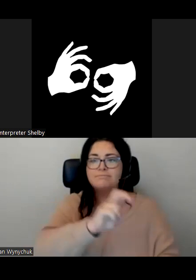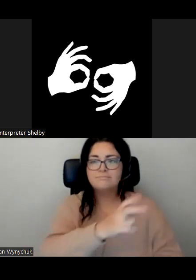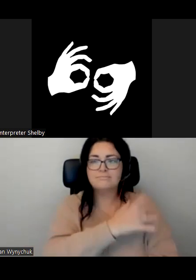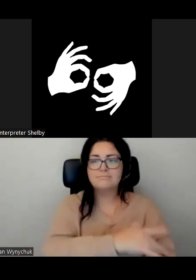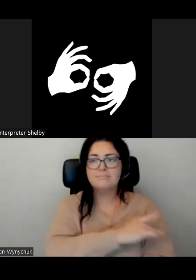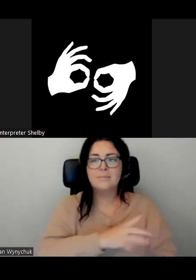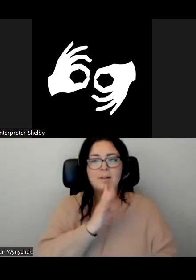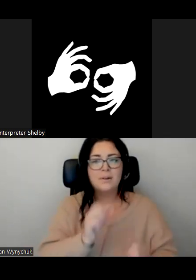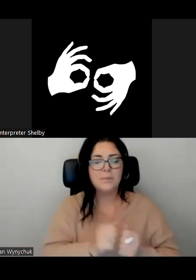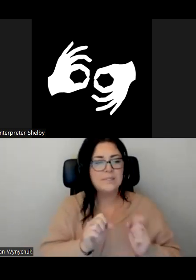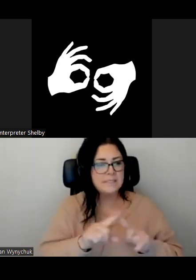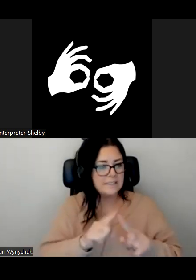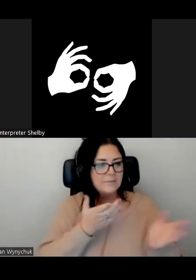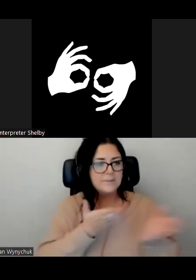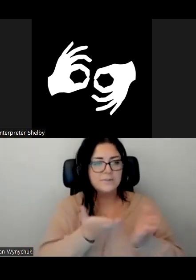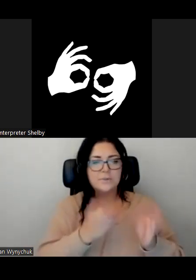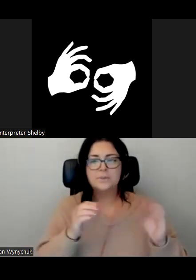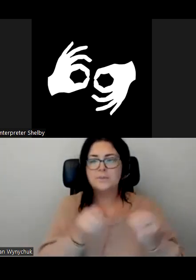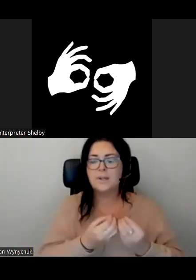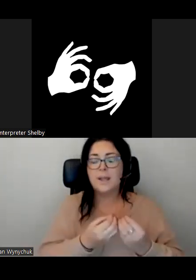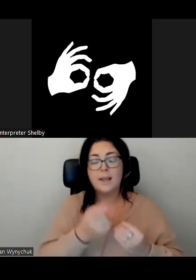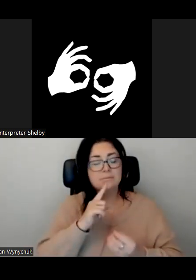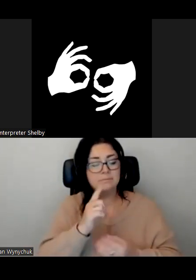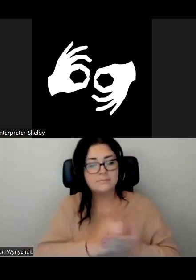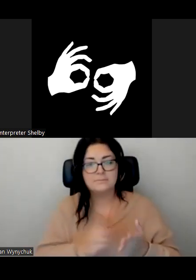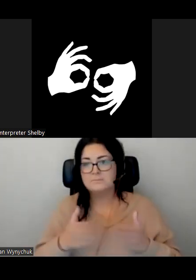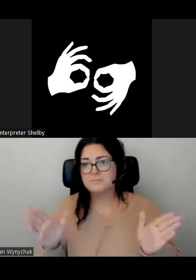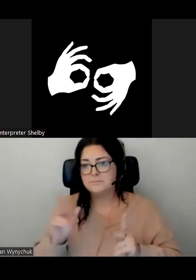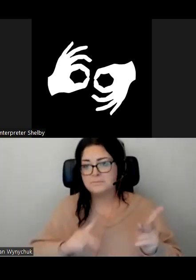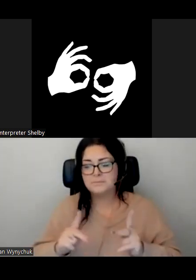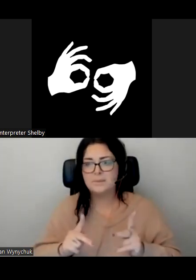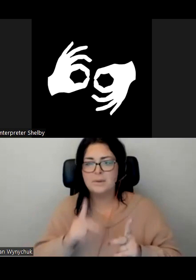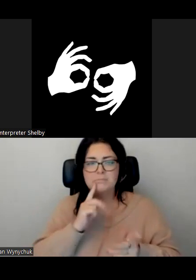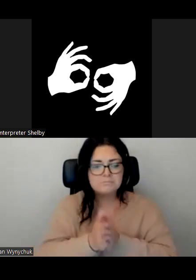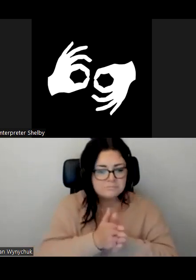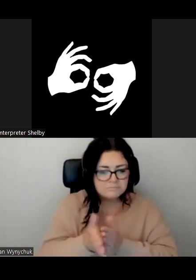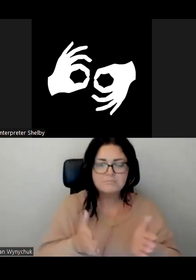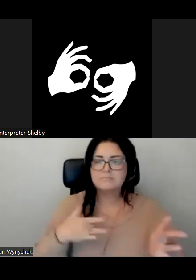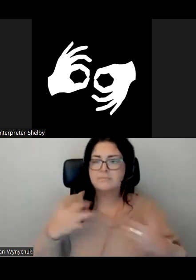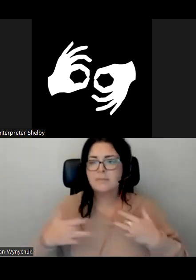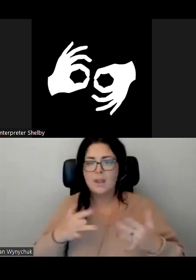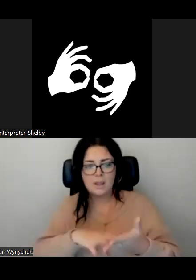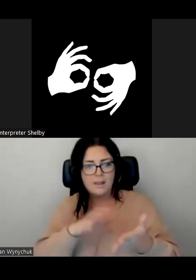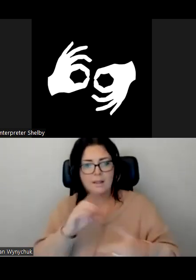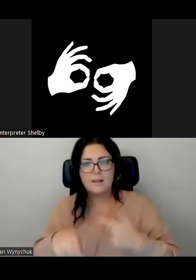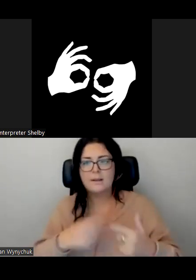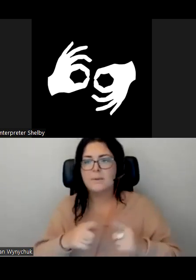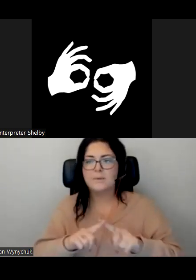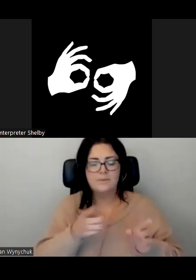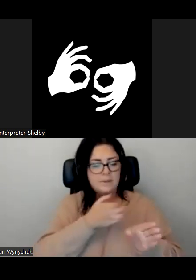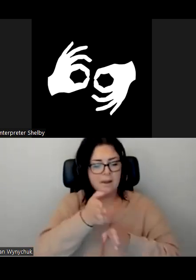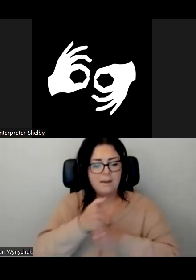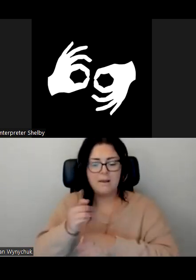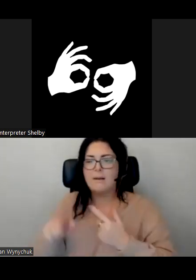to several service organizations and members of the general public and get them interested and excited in learning about different aspects of the